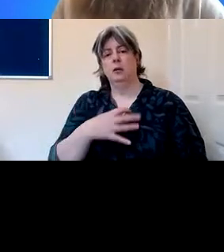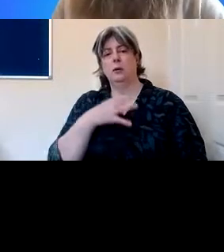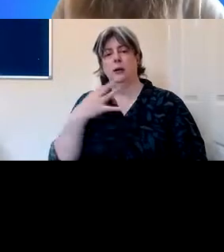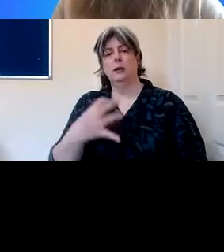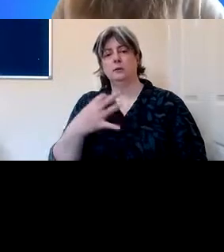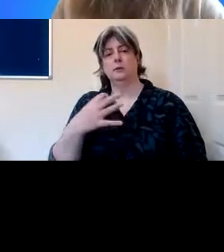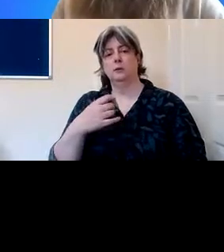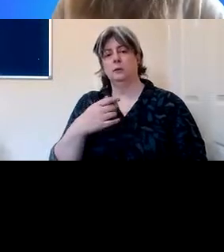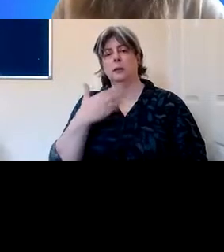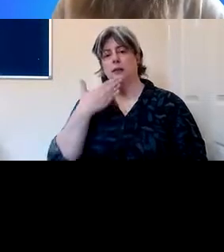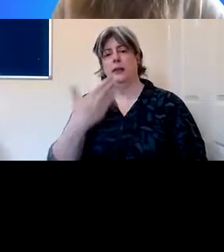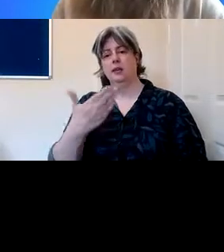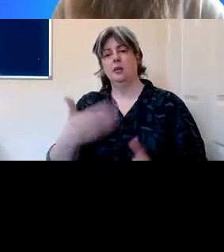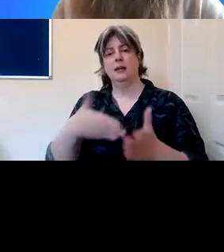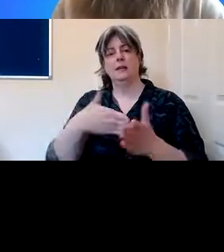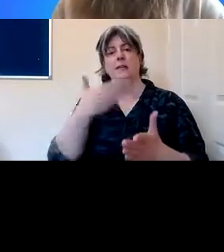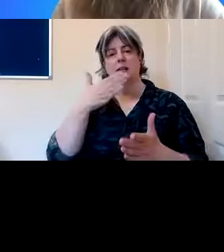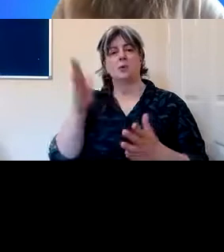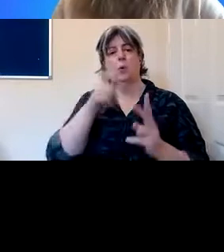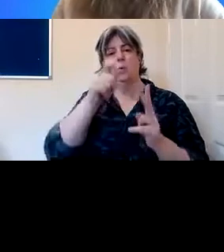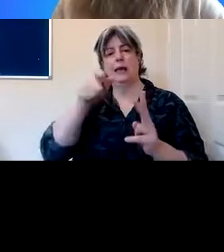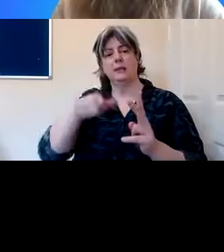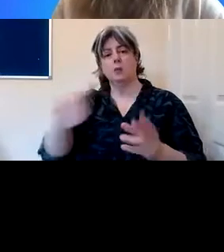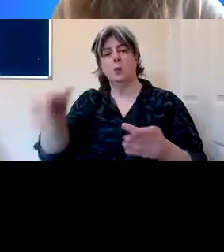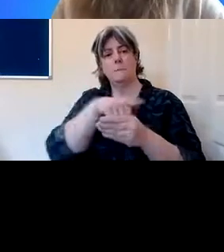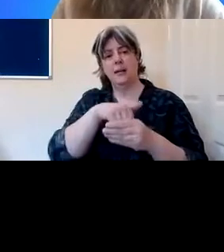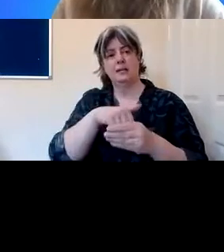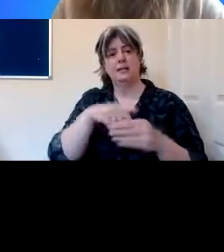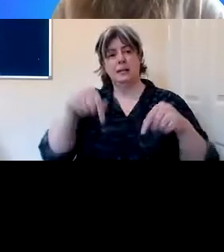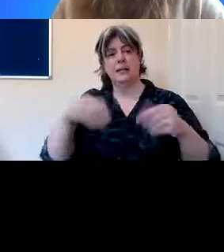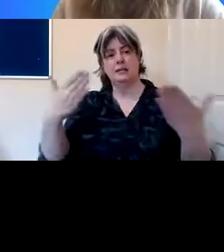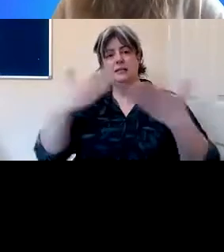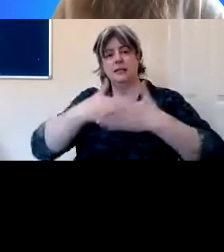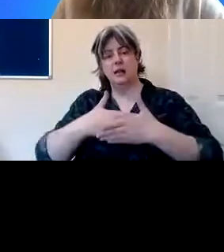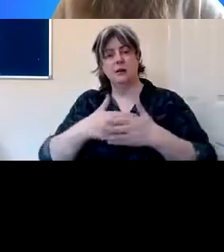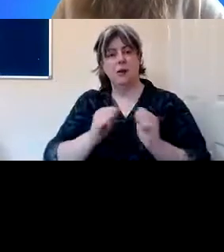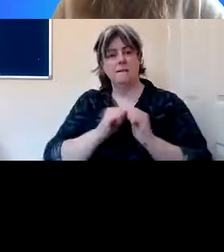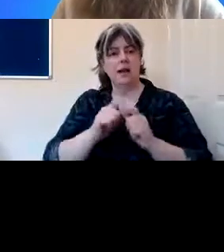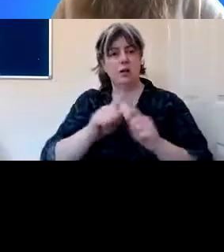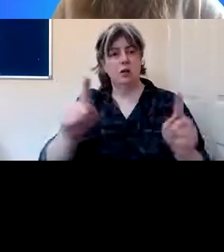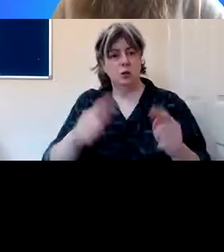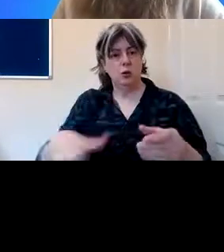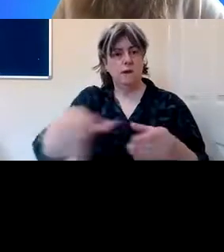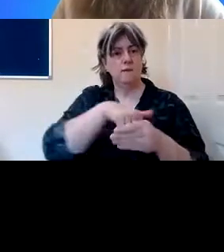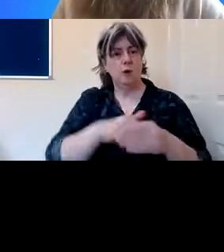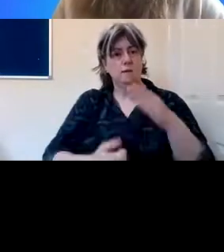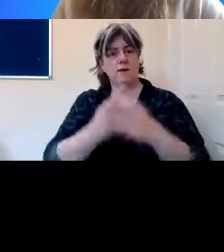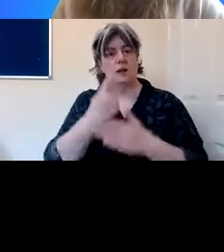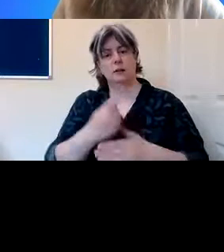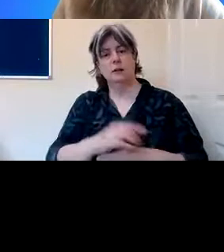who have joined us this evening. We really value you taking this time to take part in this event.